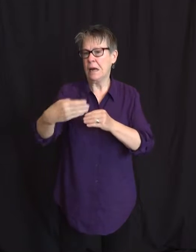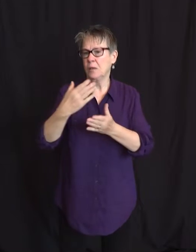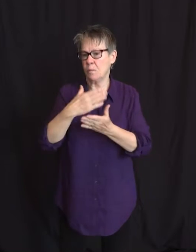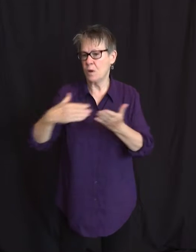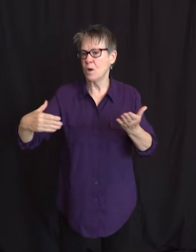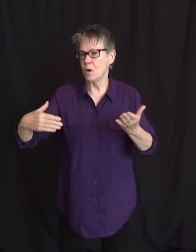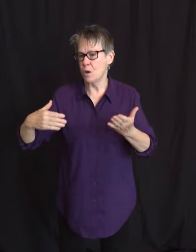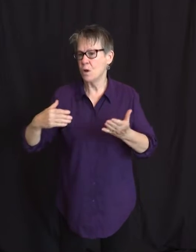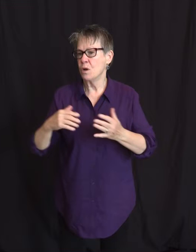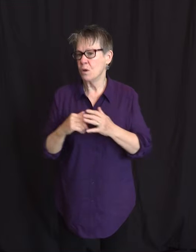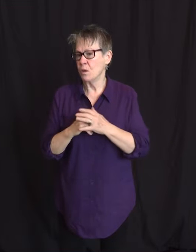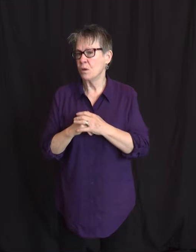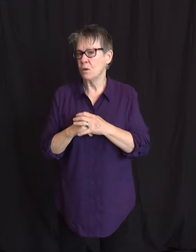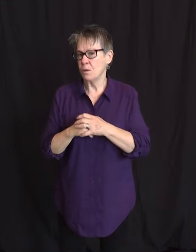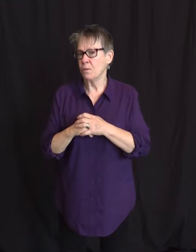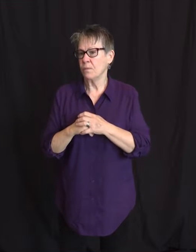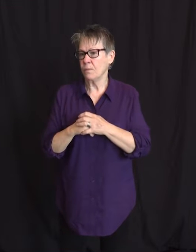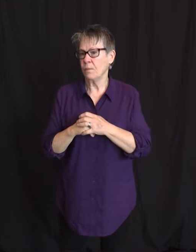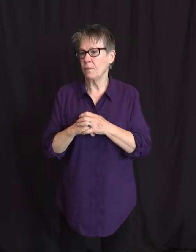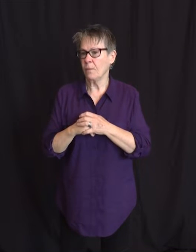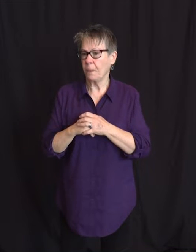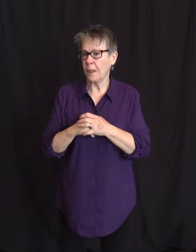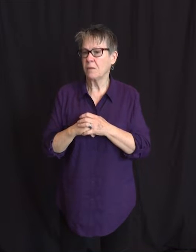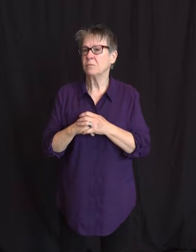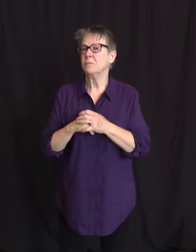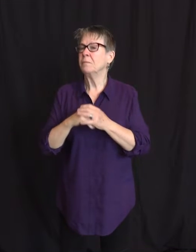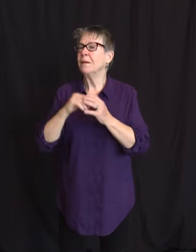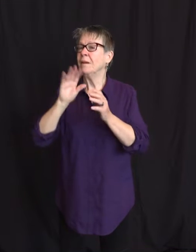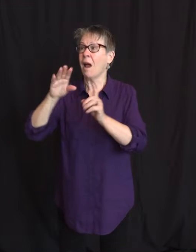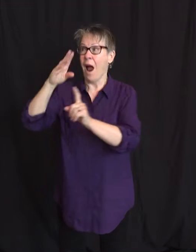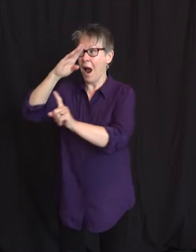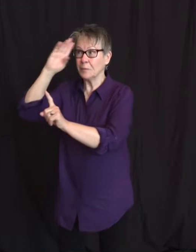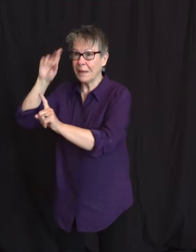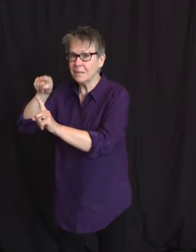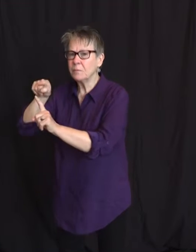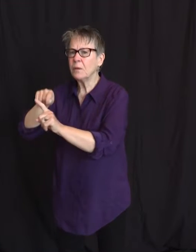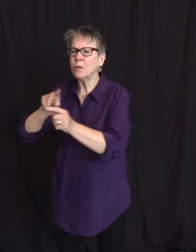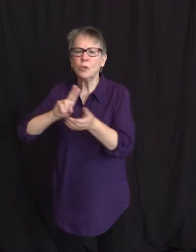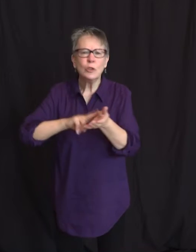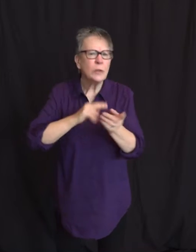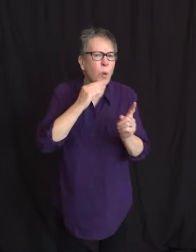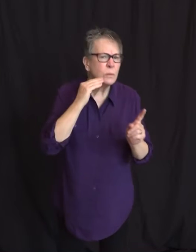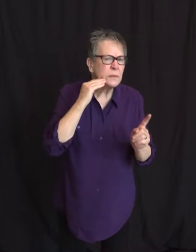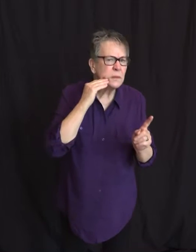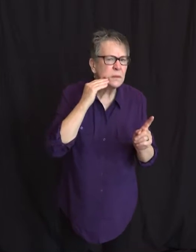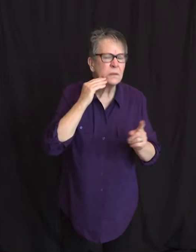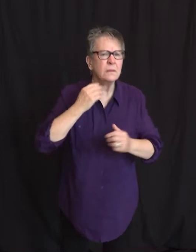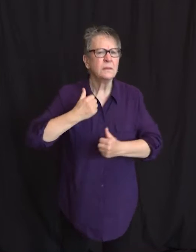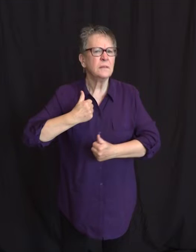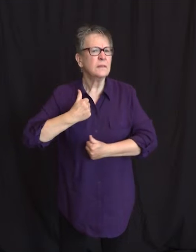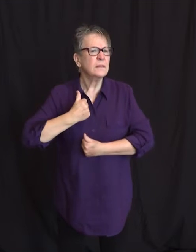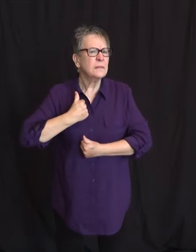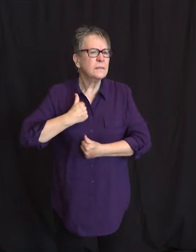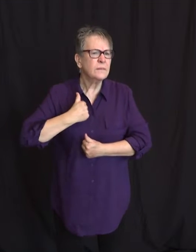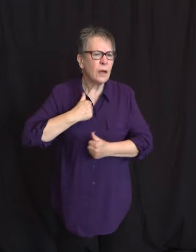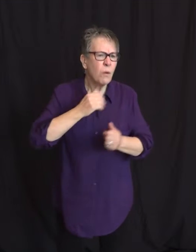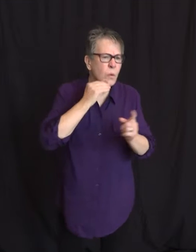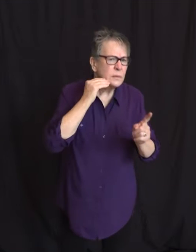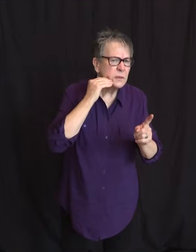ambulatory facilities, long-term care facilities, provider practices, everywhere healthcare is